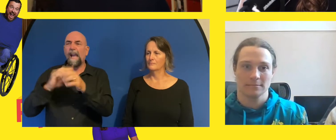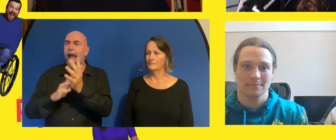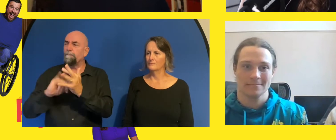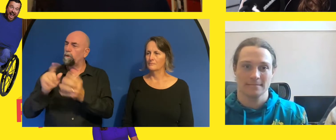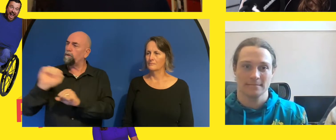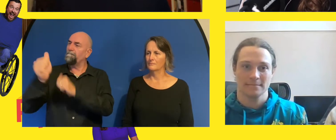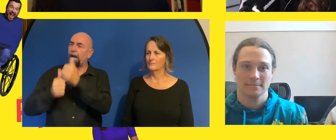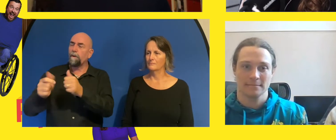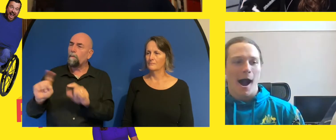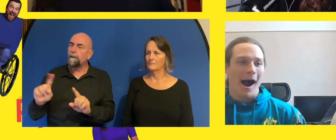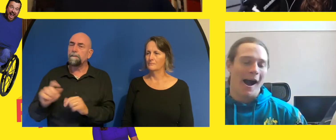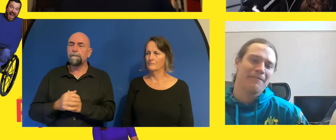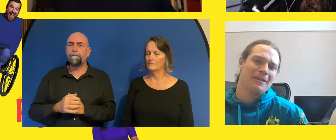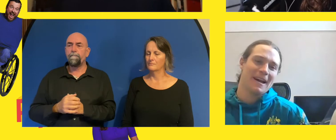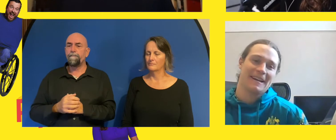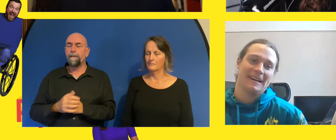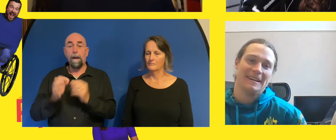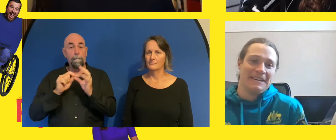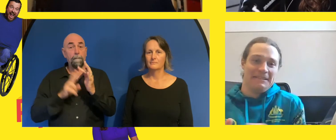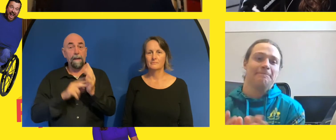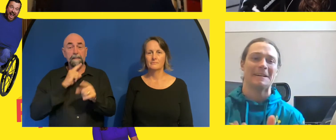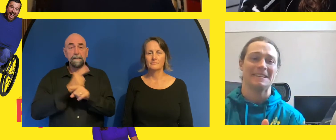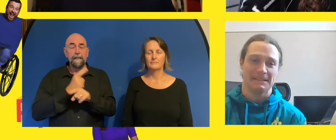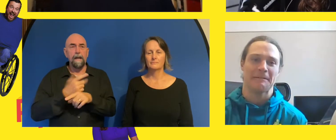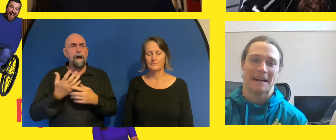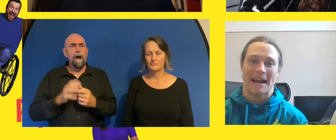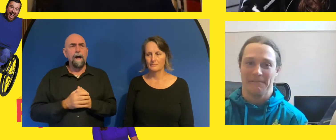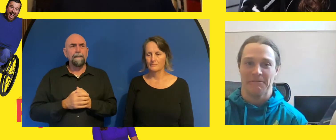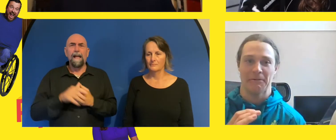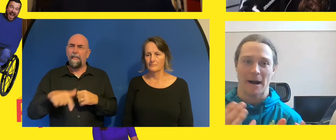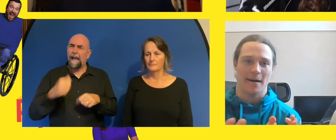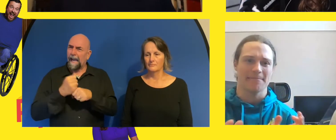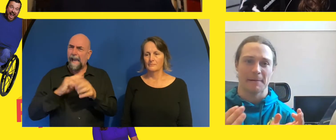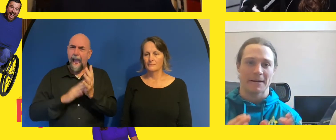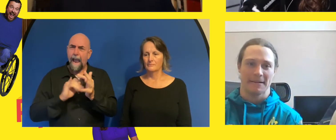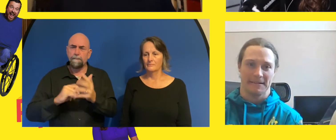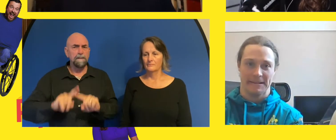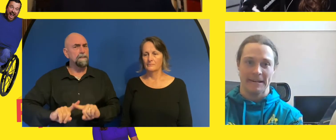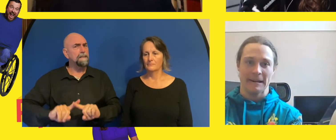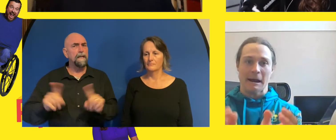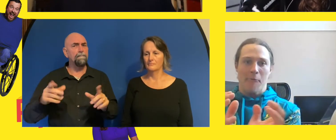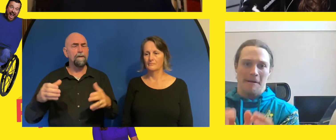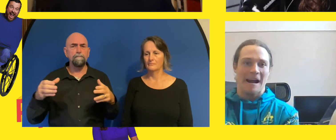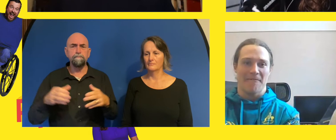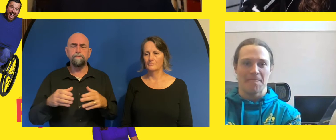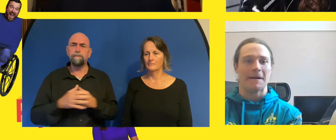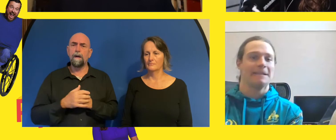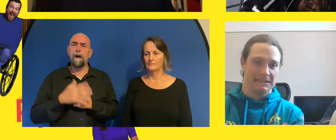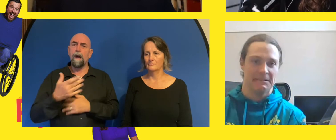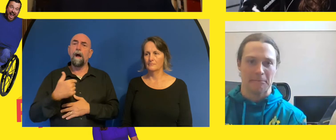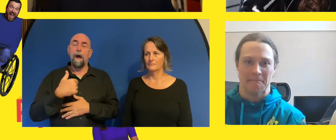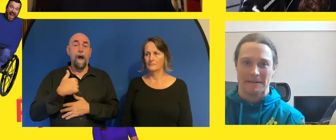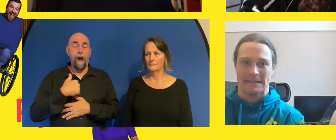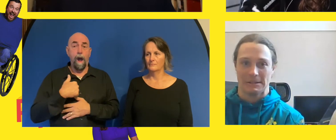great games? I feel like it's been a different game for us because we have